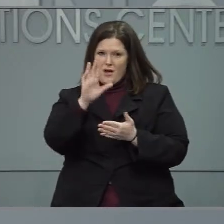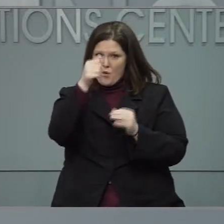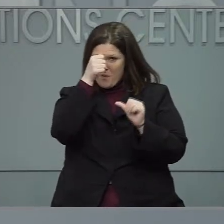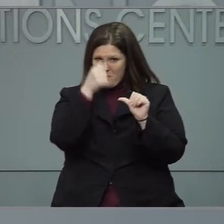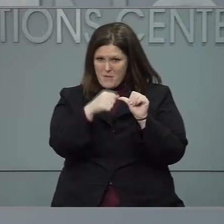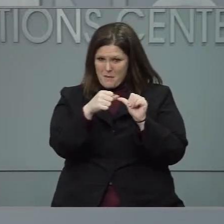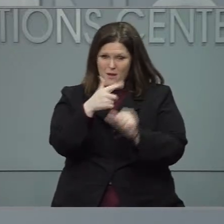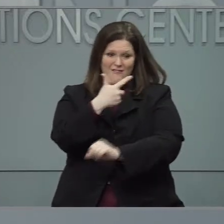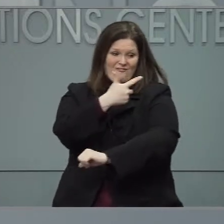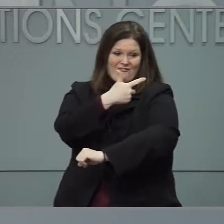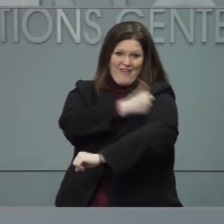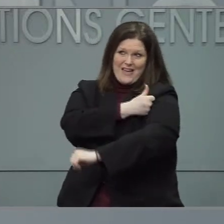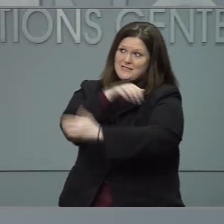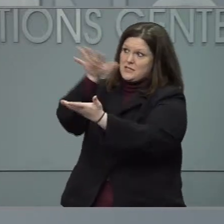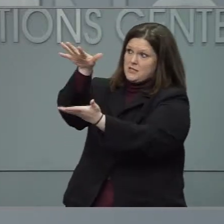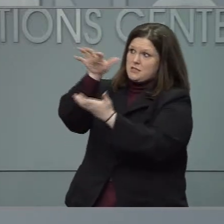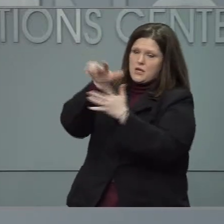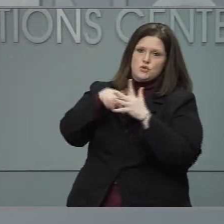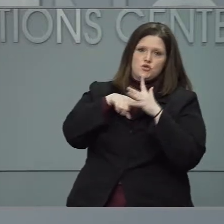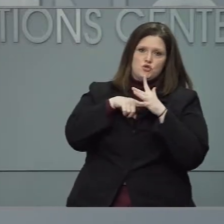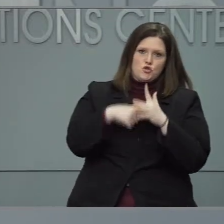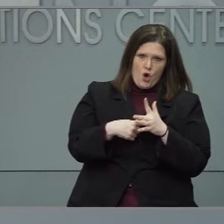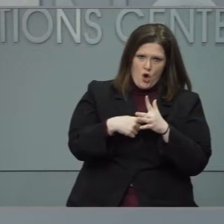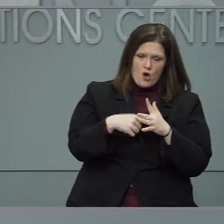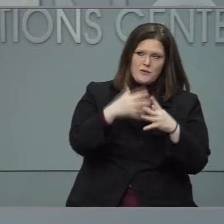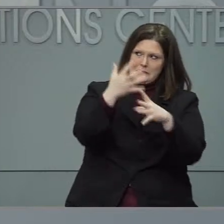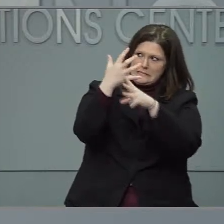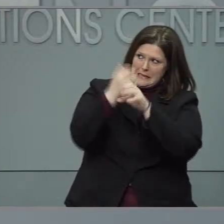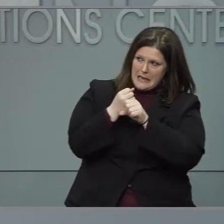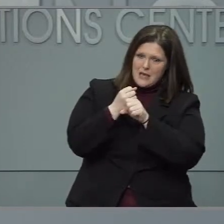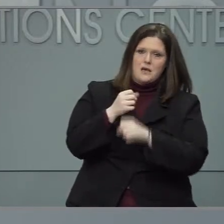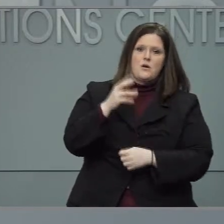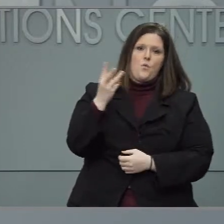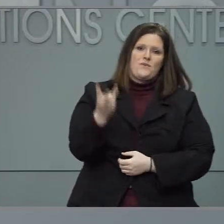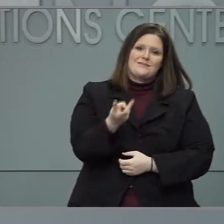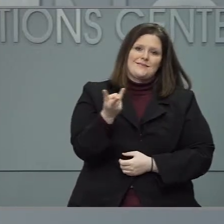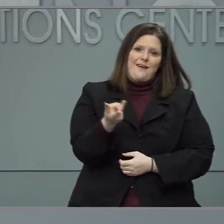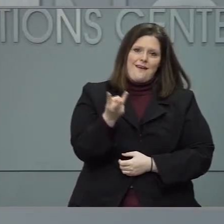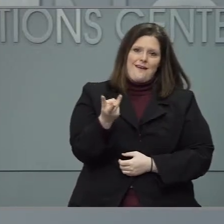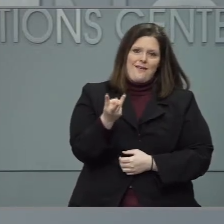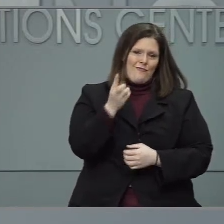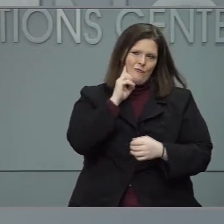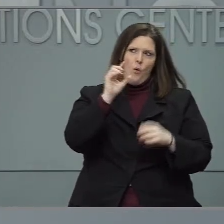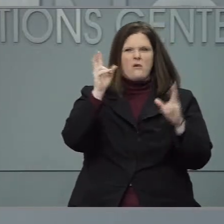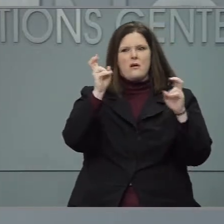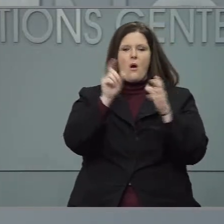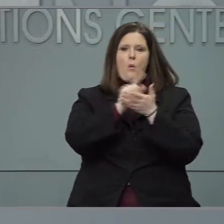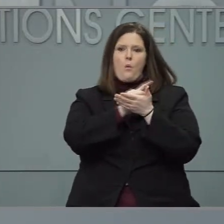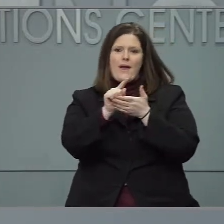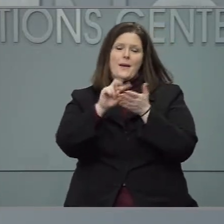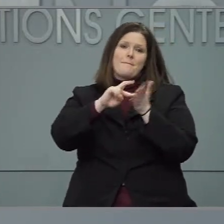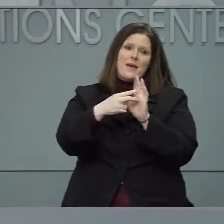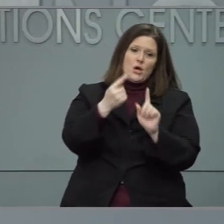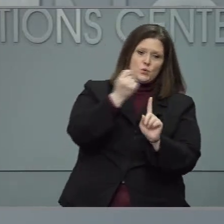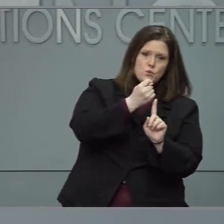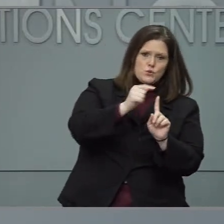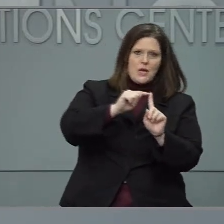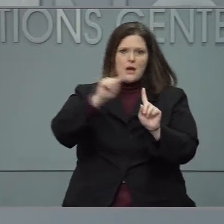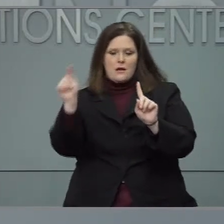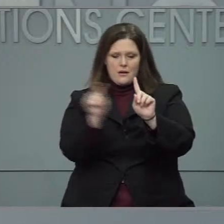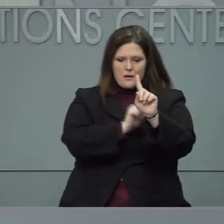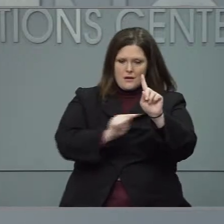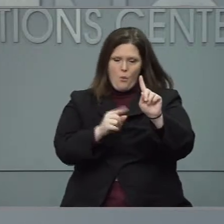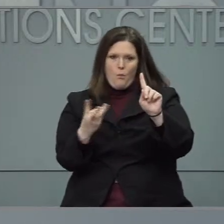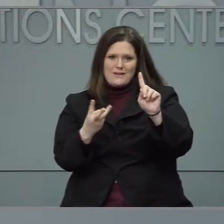week starts on a Wednesday is generally when we get our shipment of vaccine for the week, if you will. So Tuesday night into Wednesday. And we're